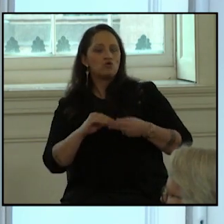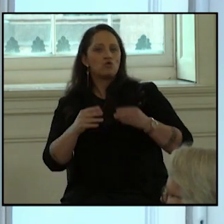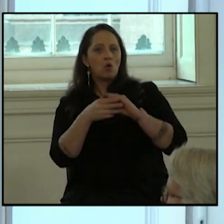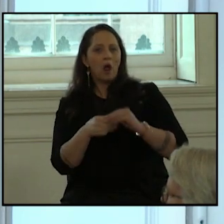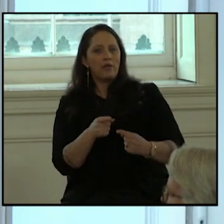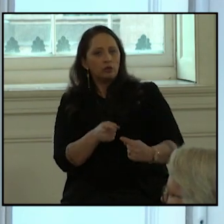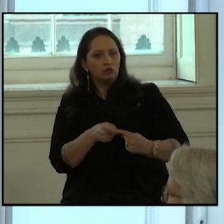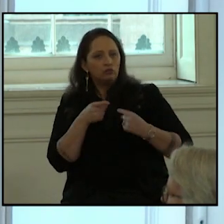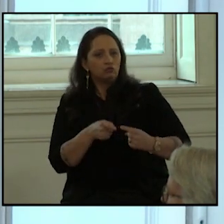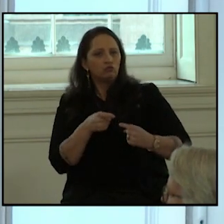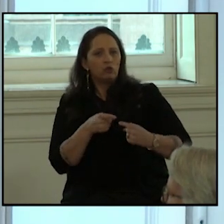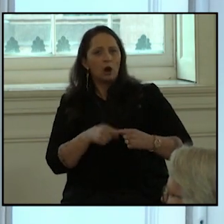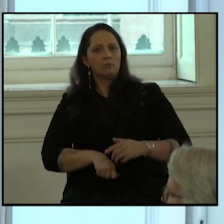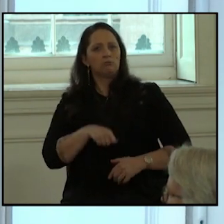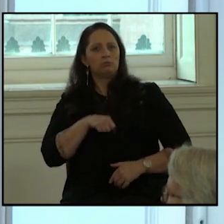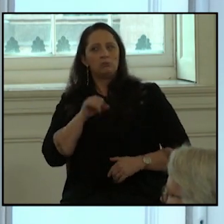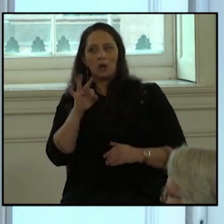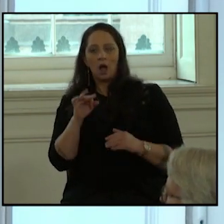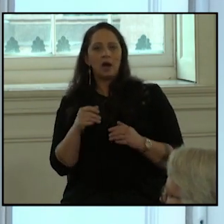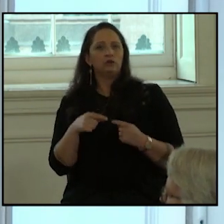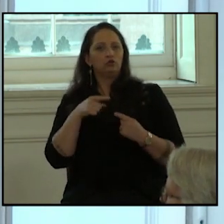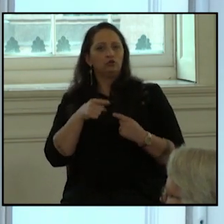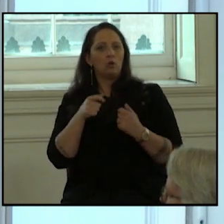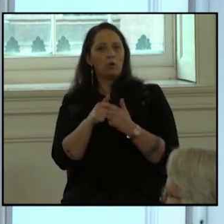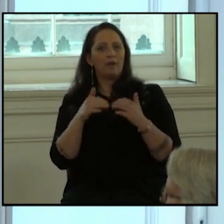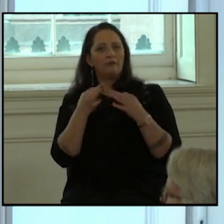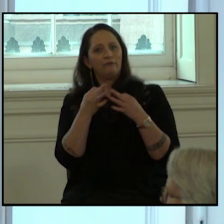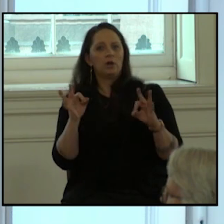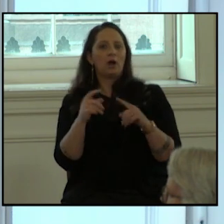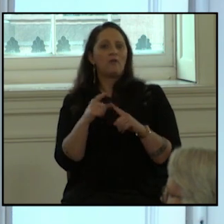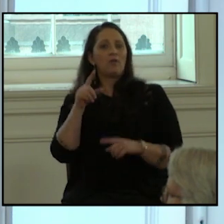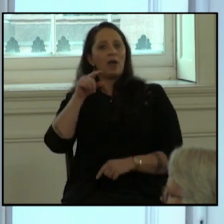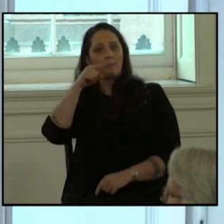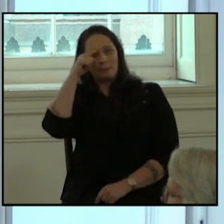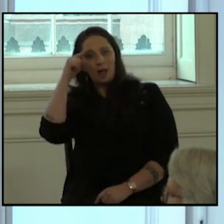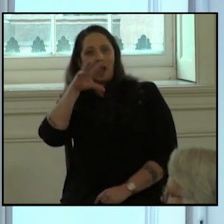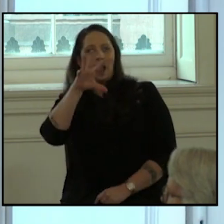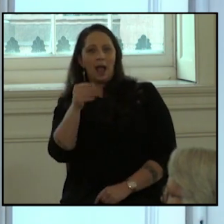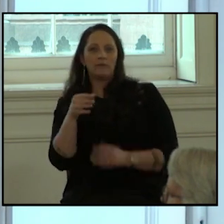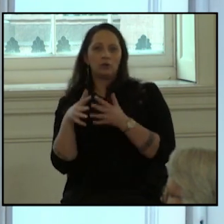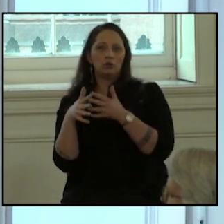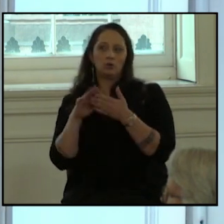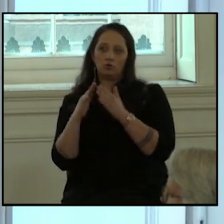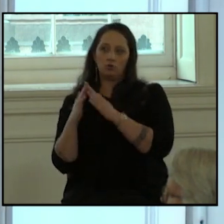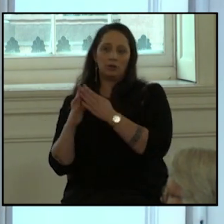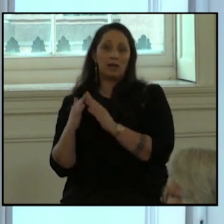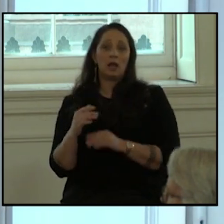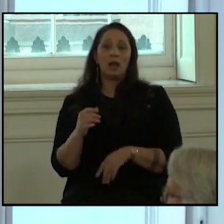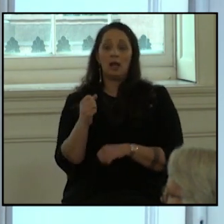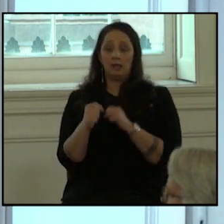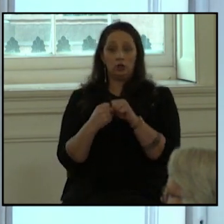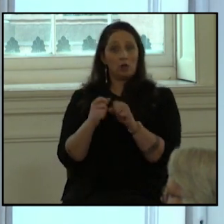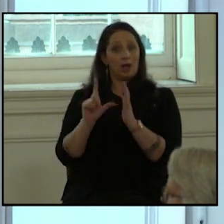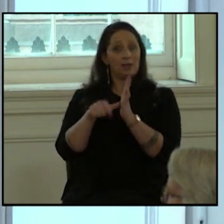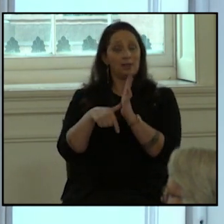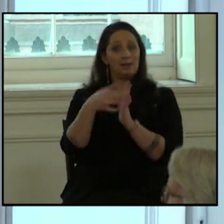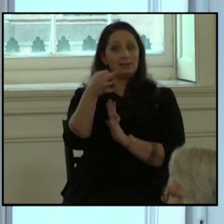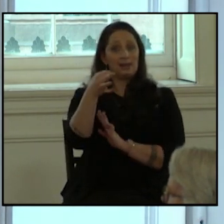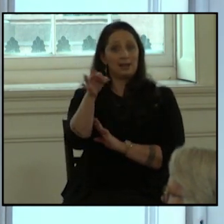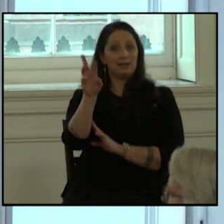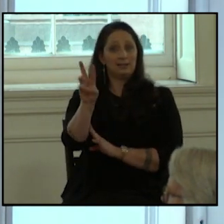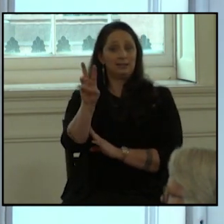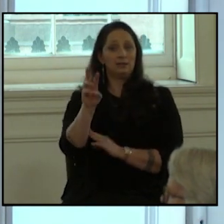for freedom here in Connecticut within the Black and African American community. A year later, in September of